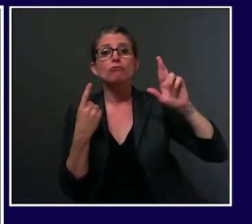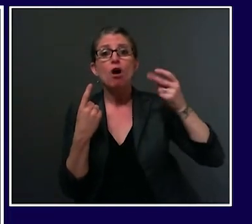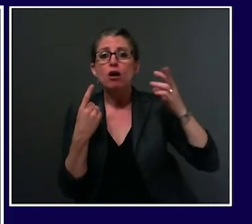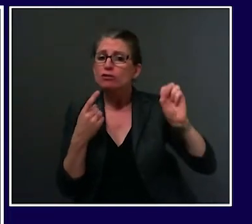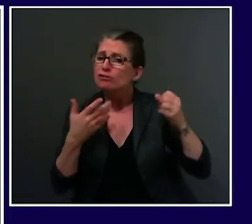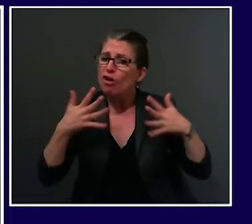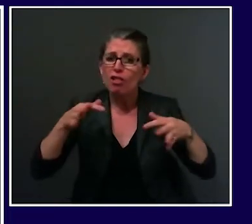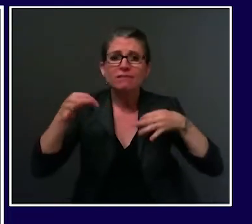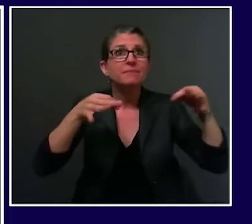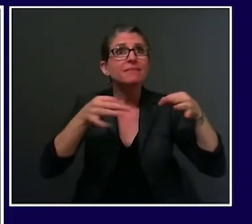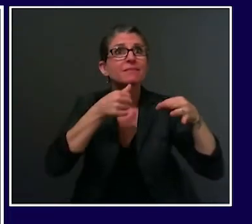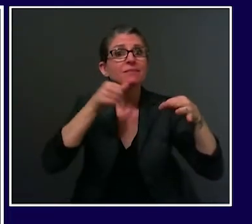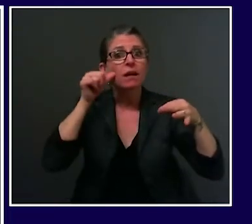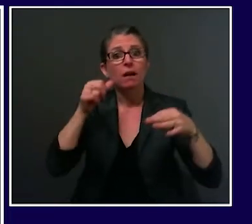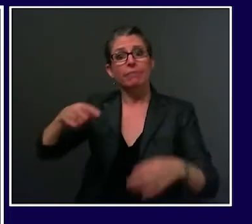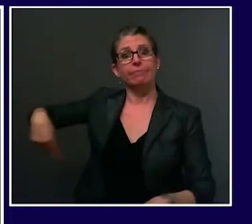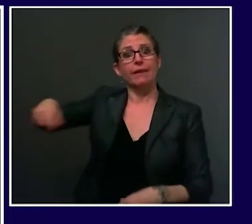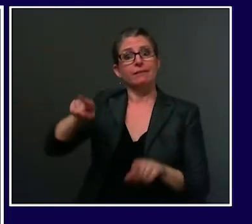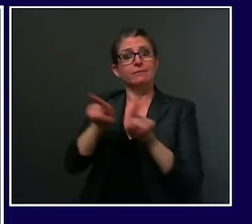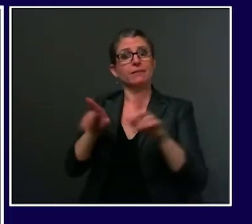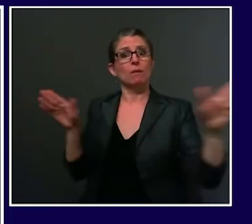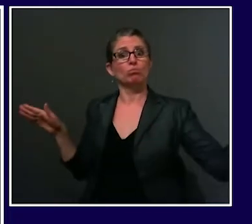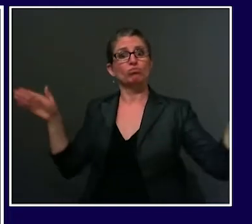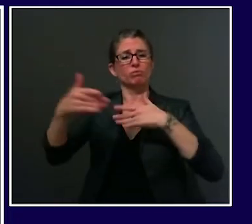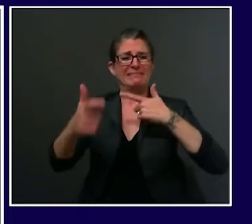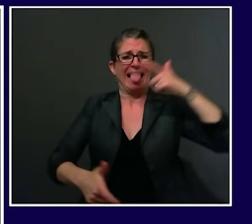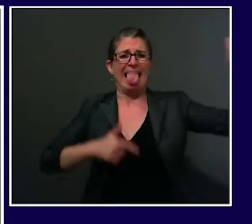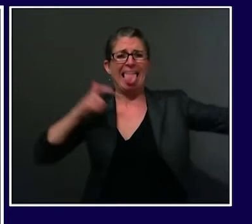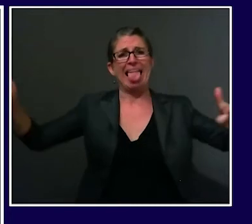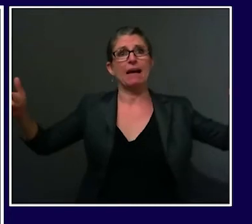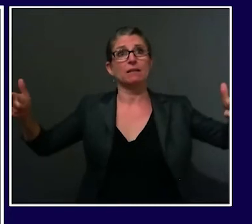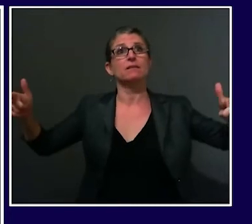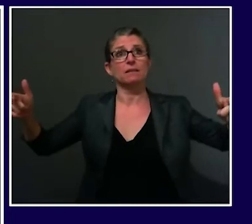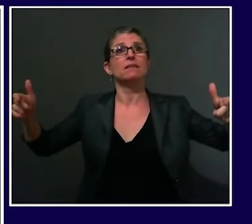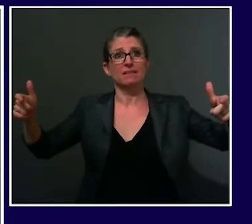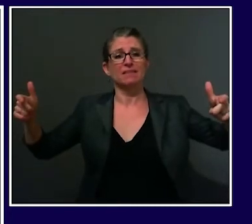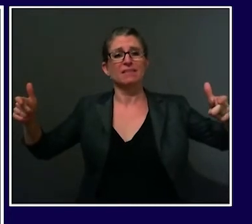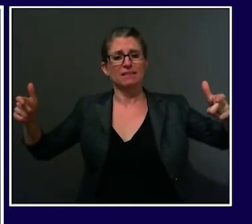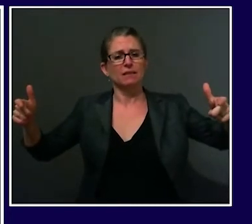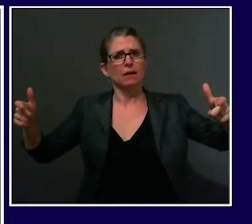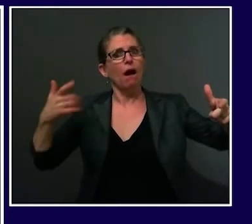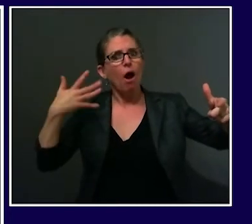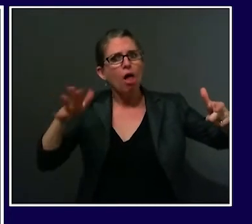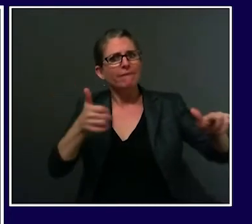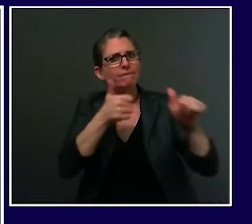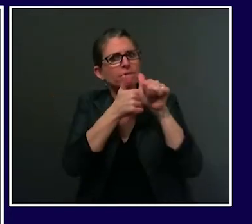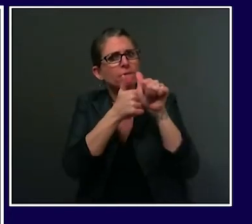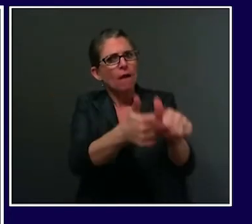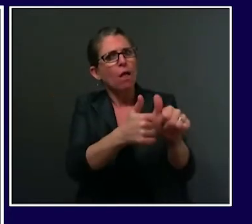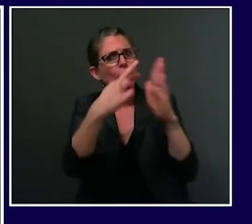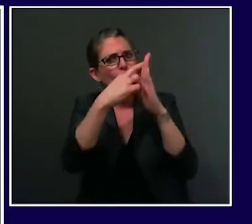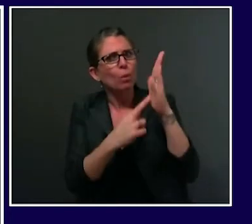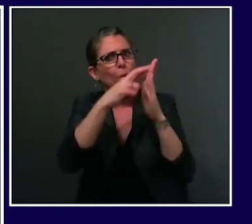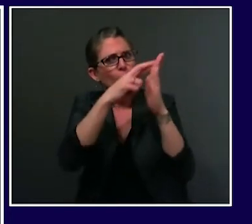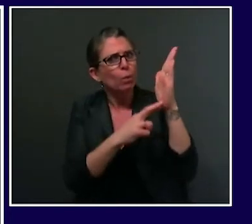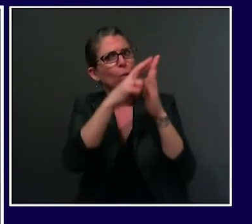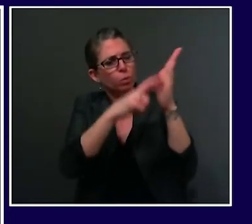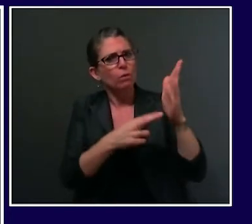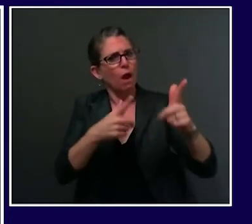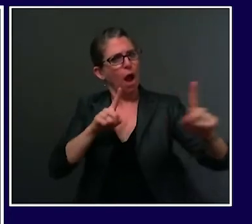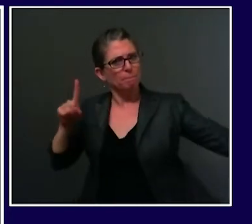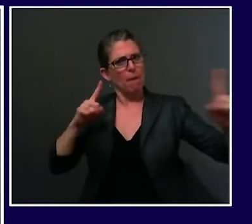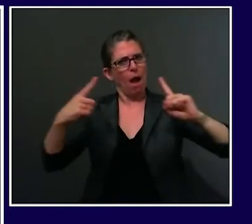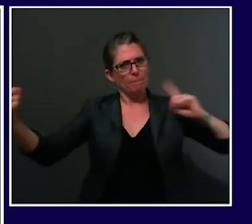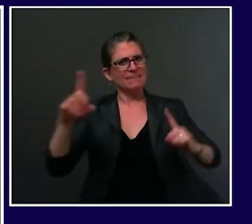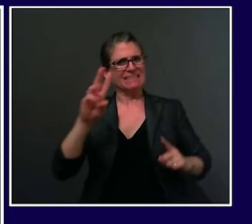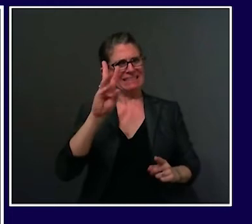Emergency Operations Center, there have been strict protocols in place to limit physical interaction, even within that center. Tables